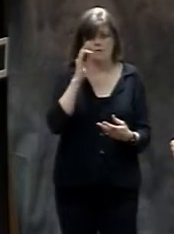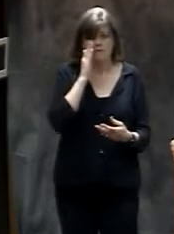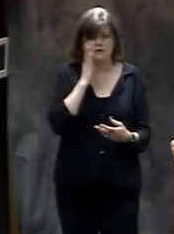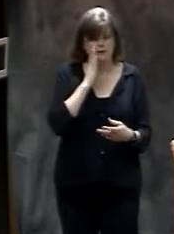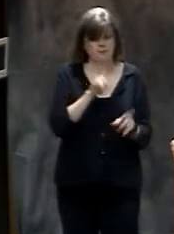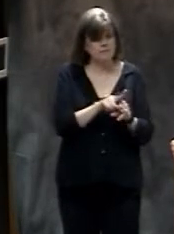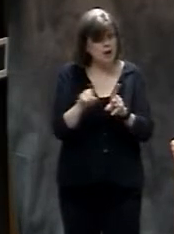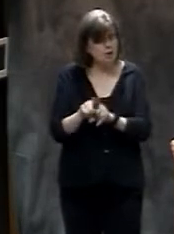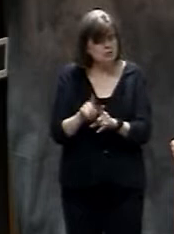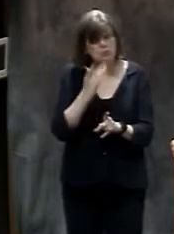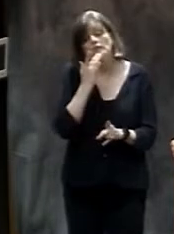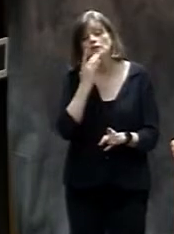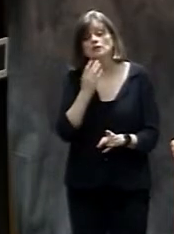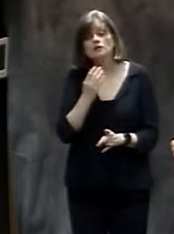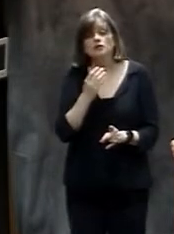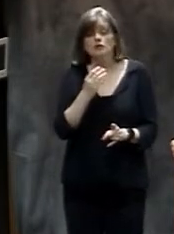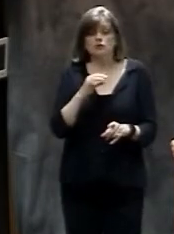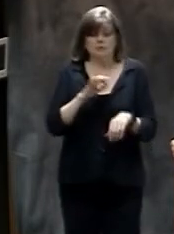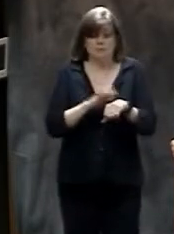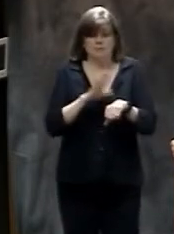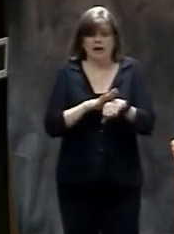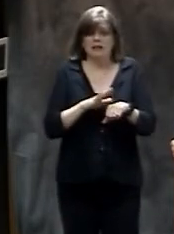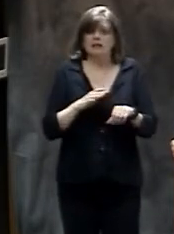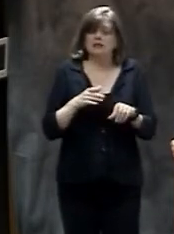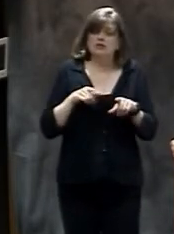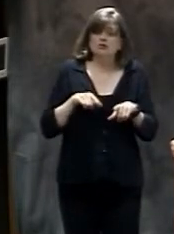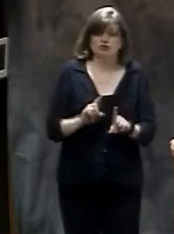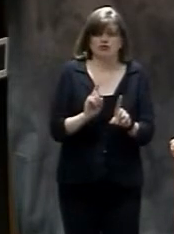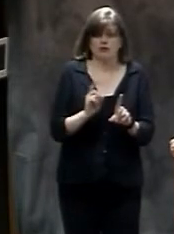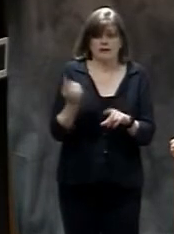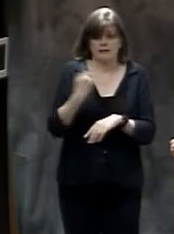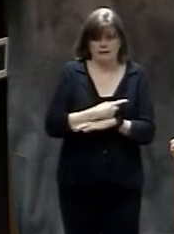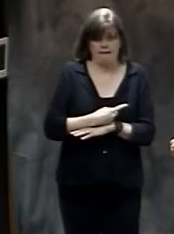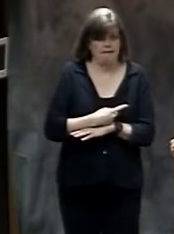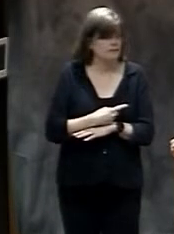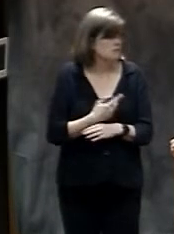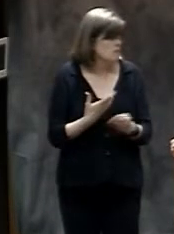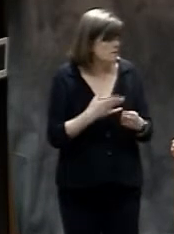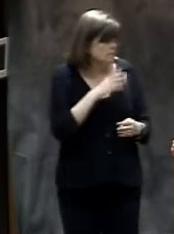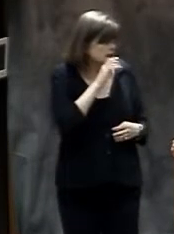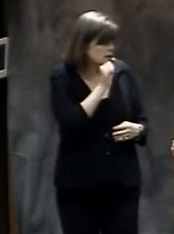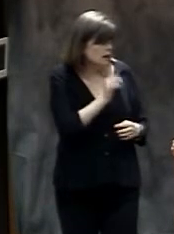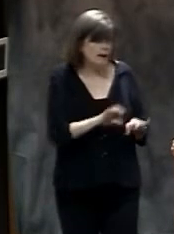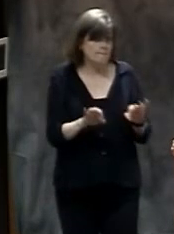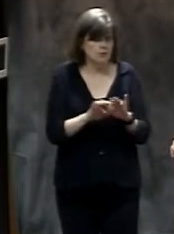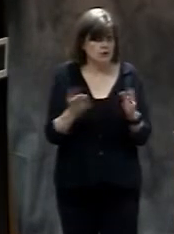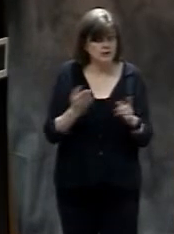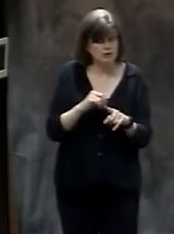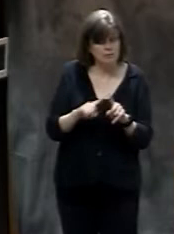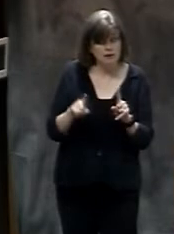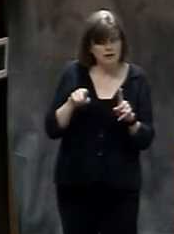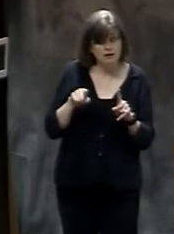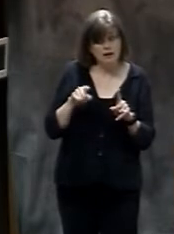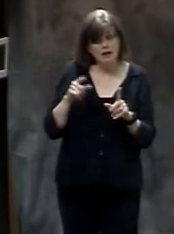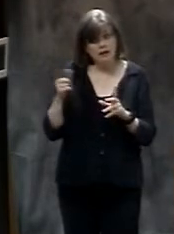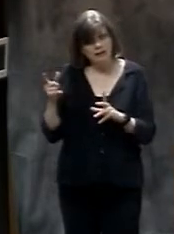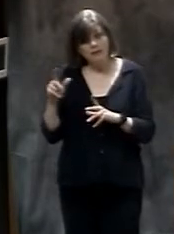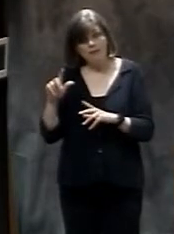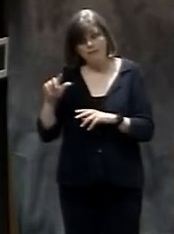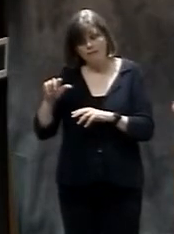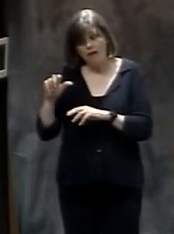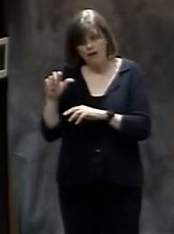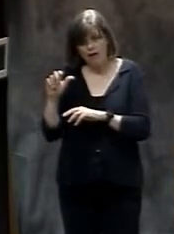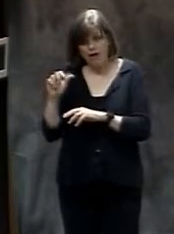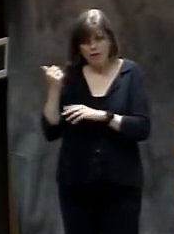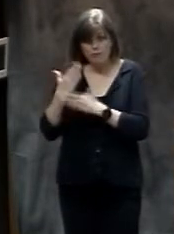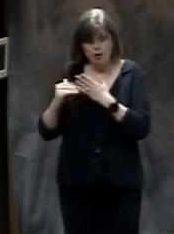biter. So this may not seem that important here, but in the developing world, people often sleep under bed nets to